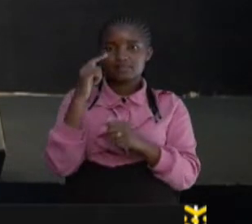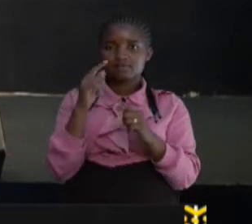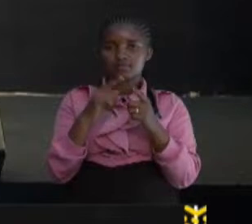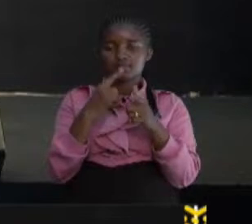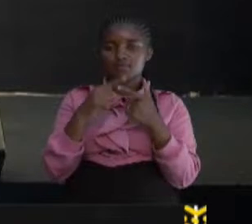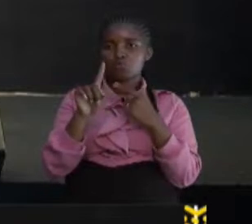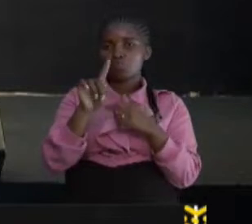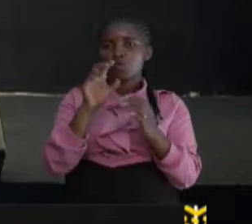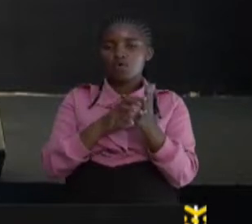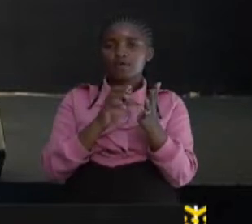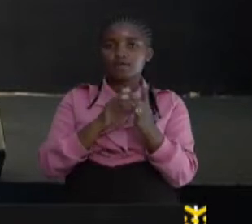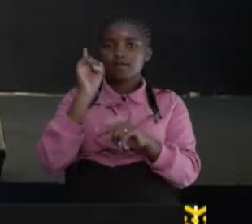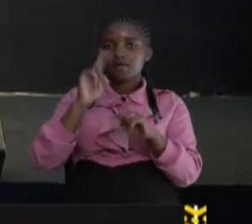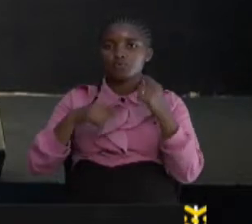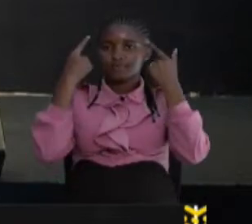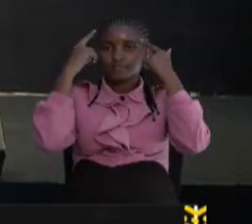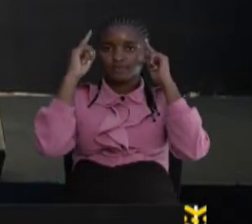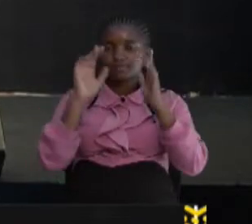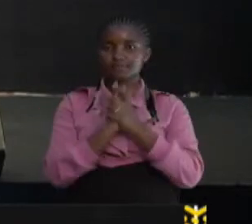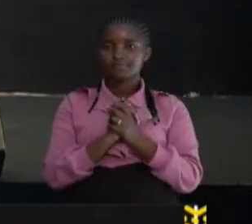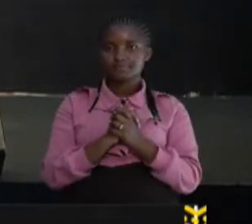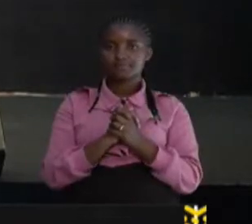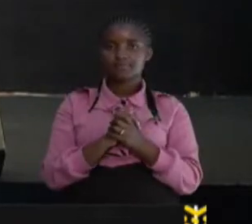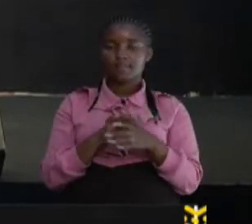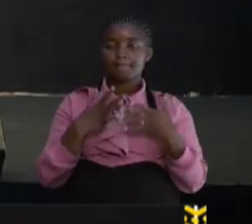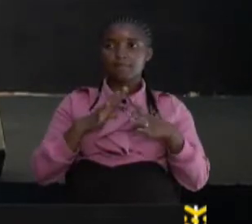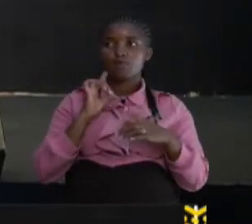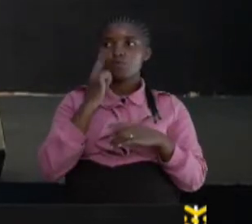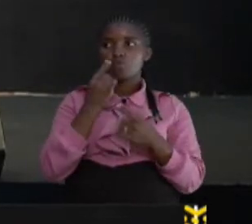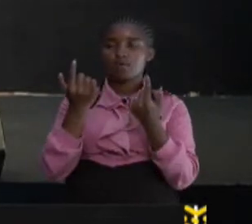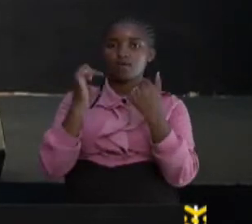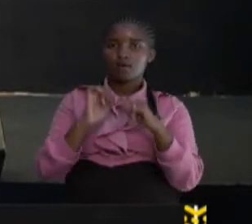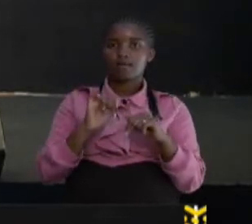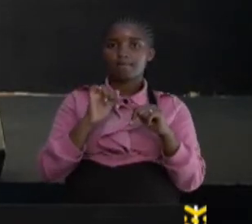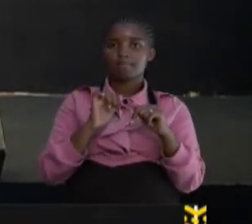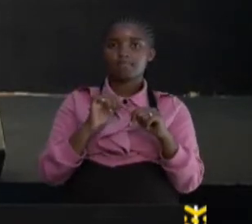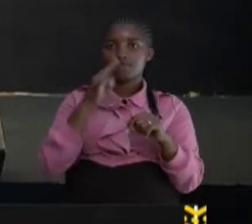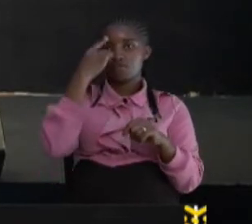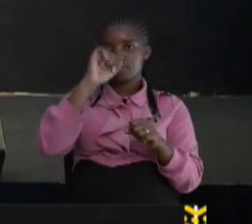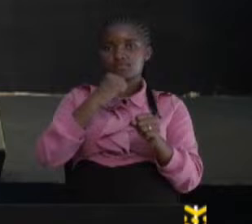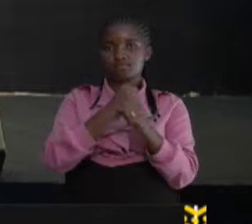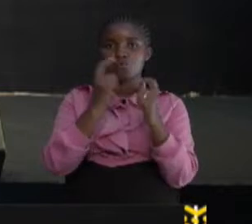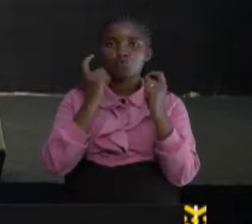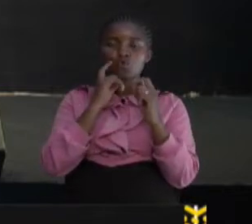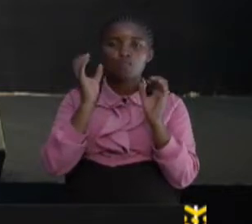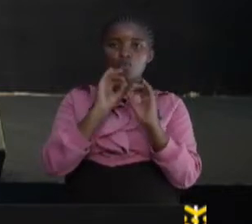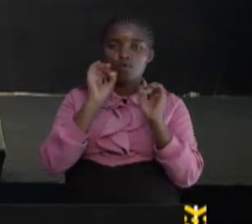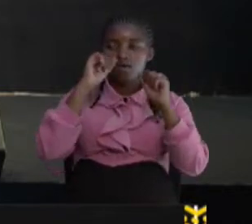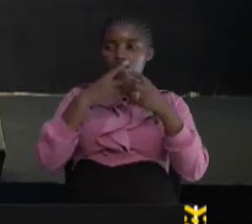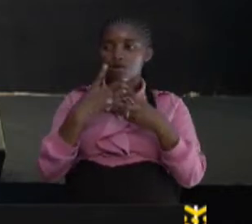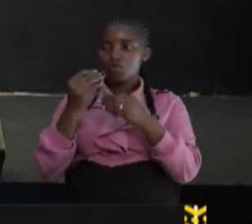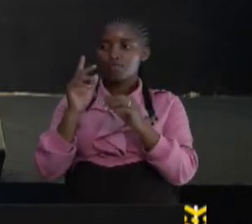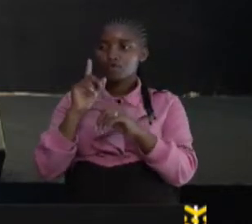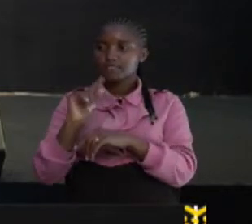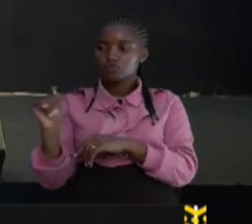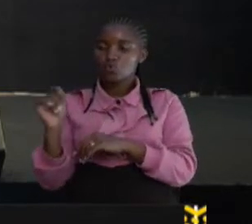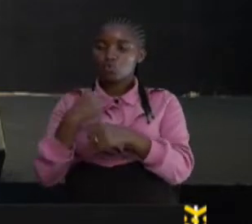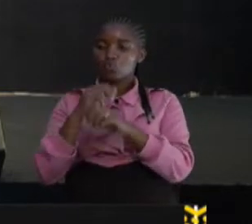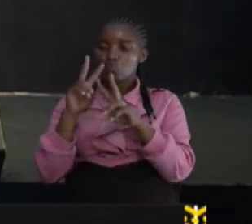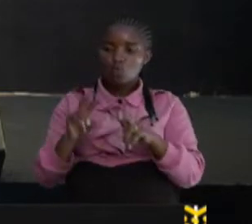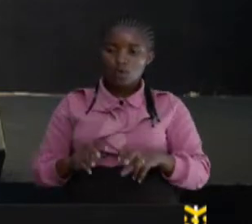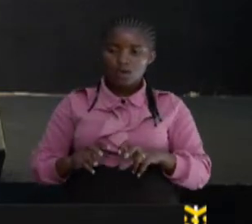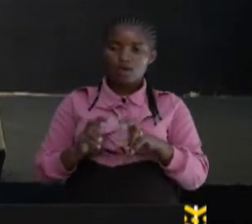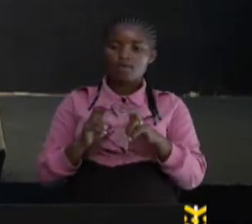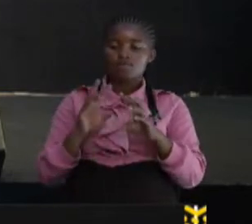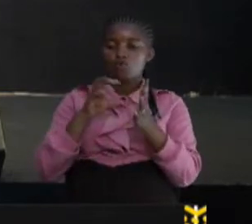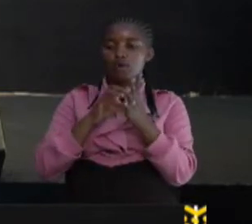content would most likely not do well. There are people who didn't make it here for this particular workshop that would go on TikTok to look for content about the